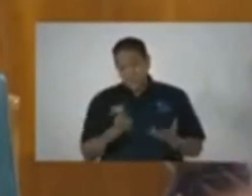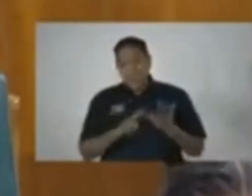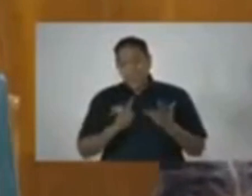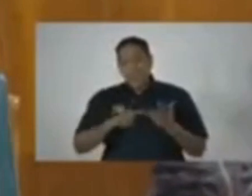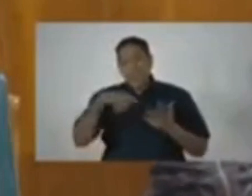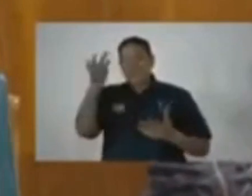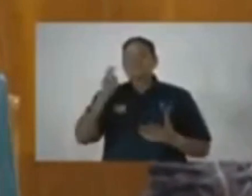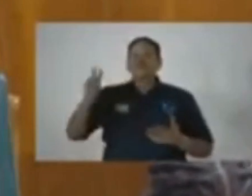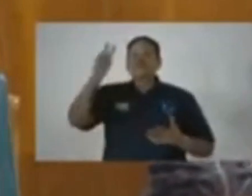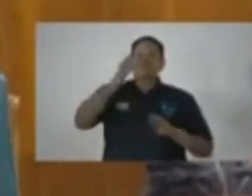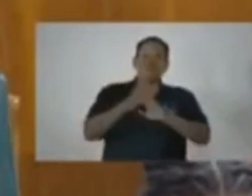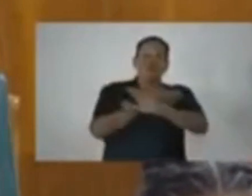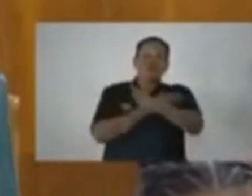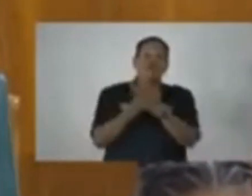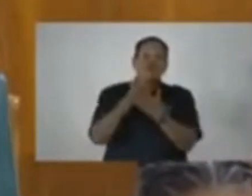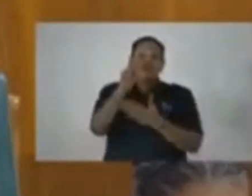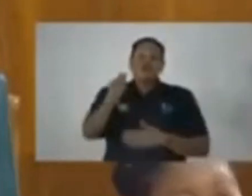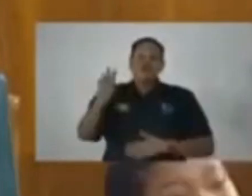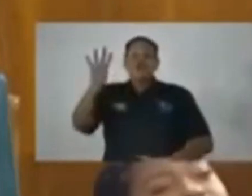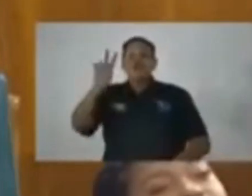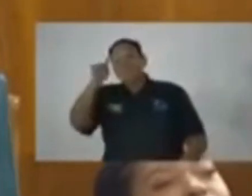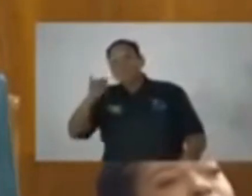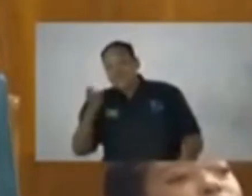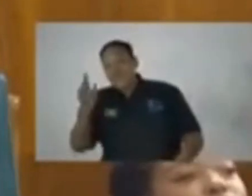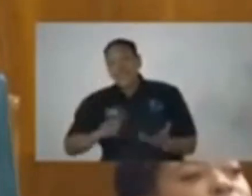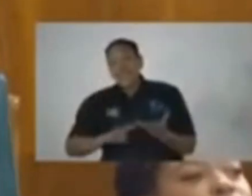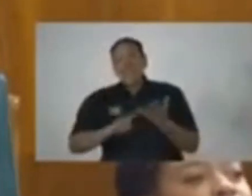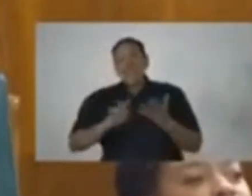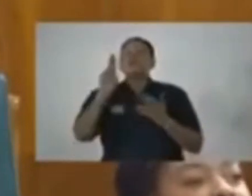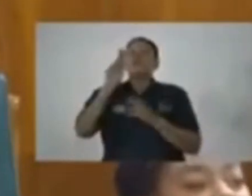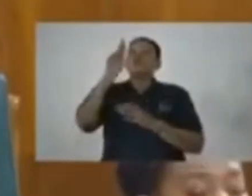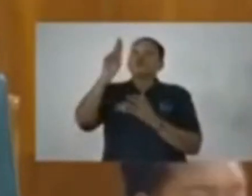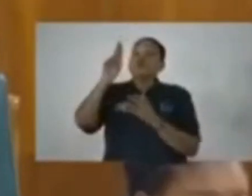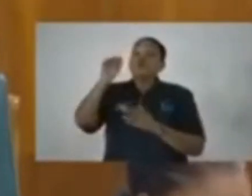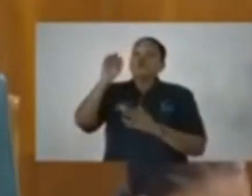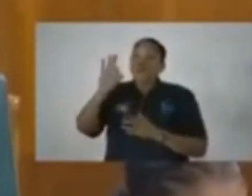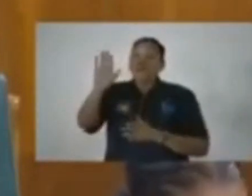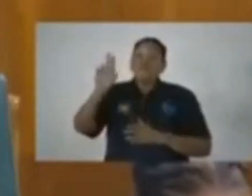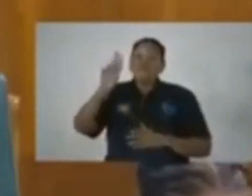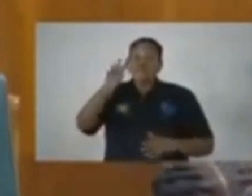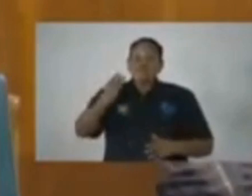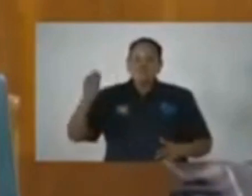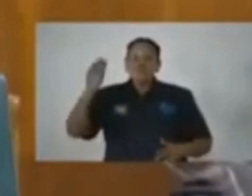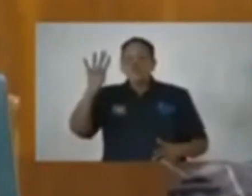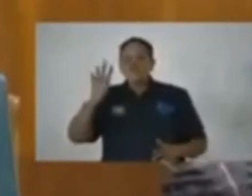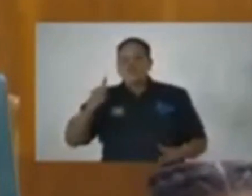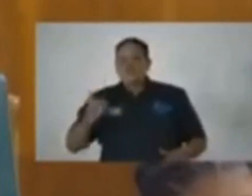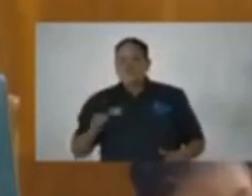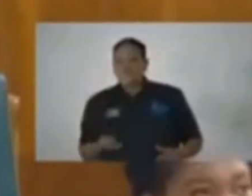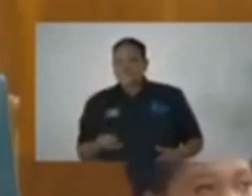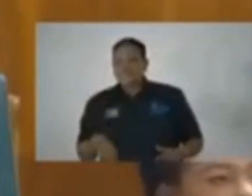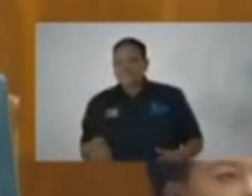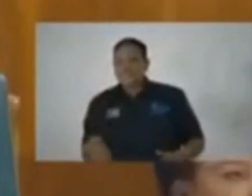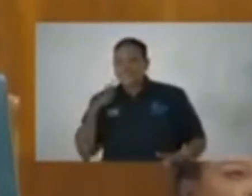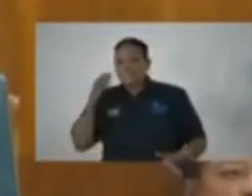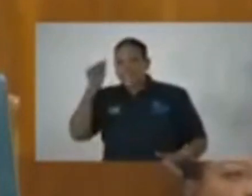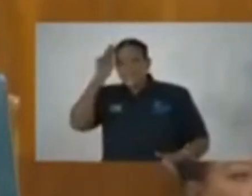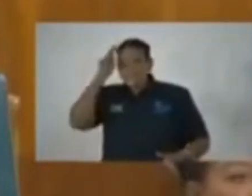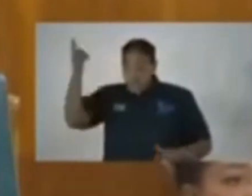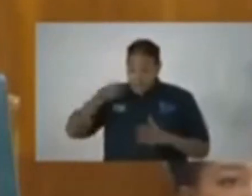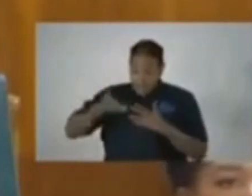Patterson. Tourism Enhancement Fund, 2004, PJ Patterson. Universal Access Fund, 2004. Did you see Andrew Olney's name up